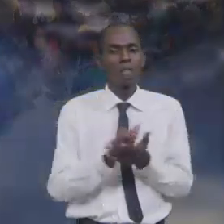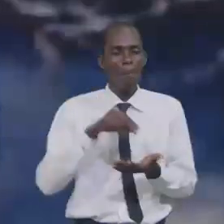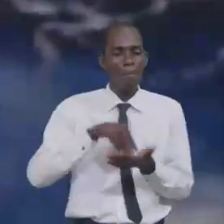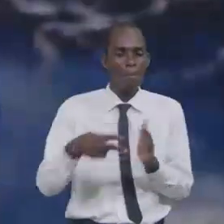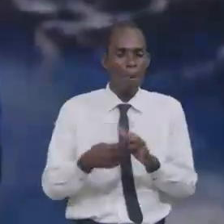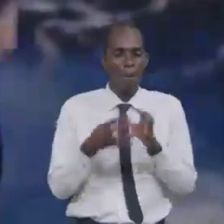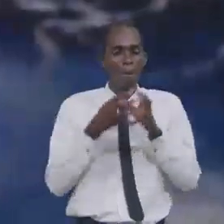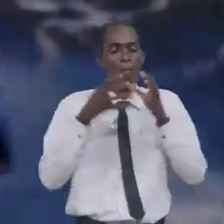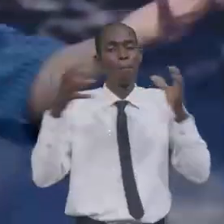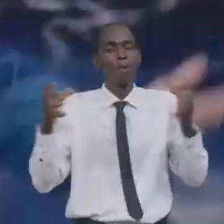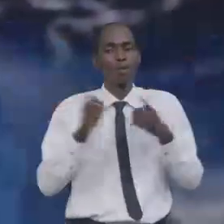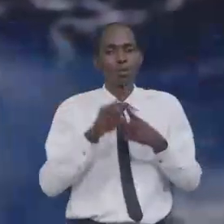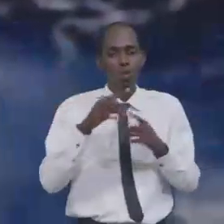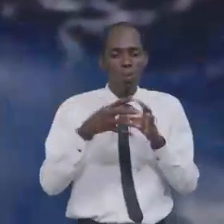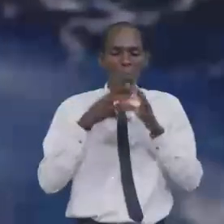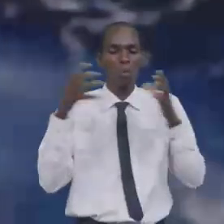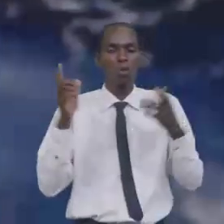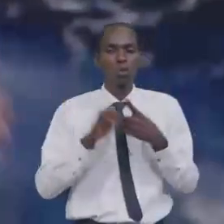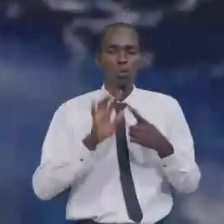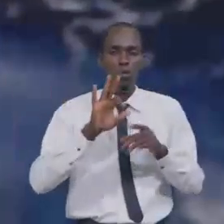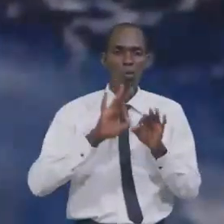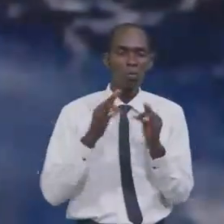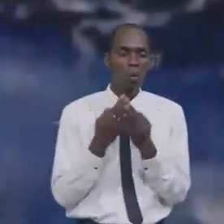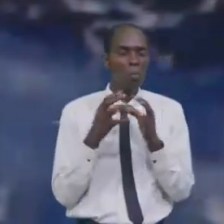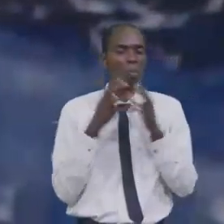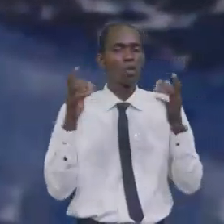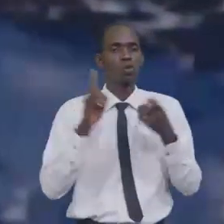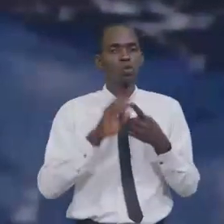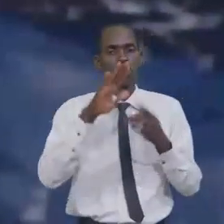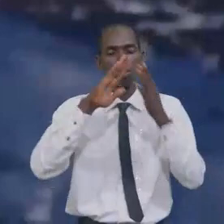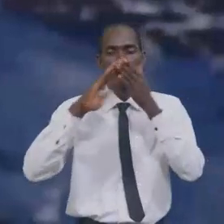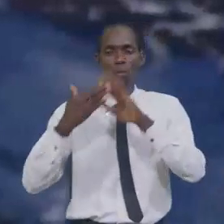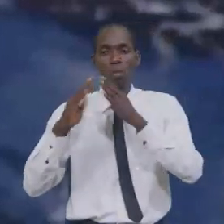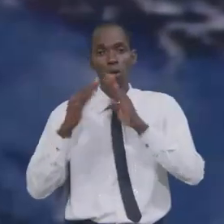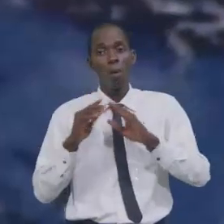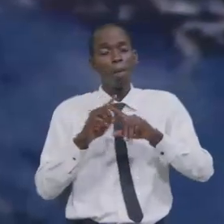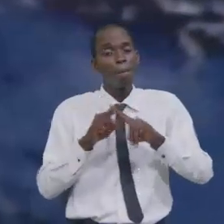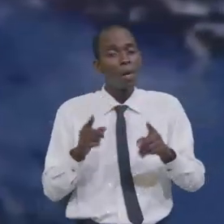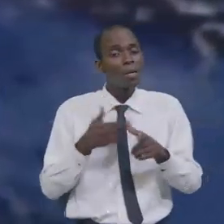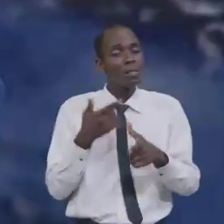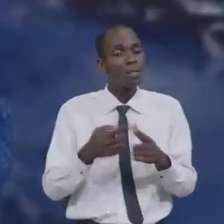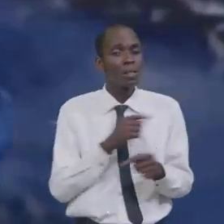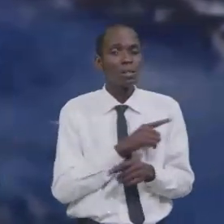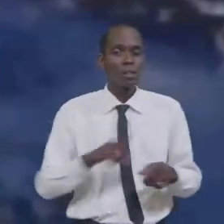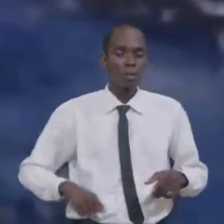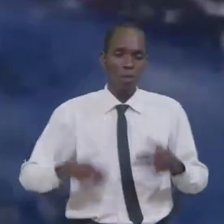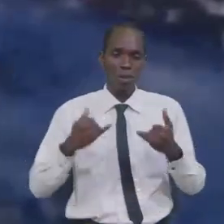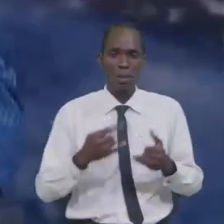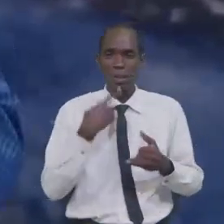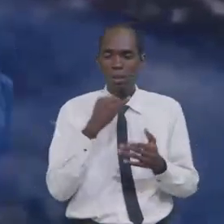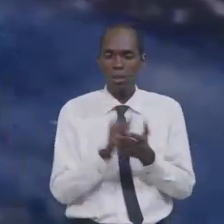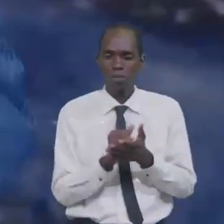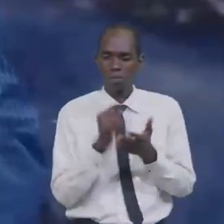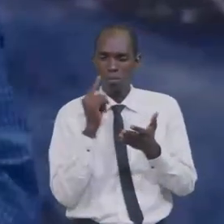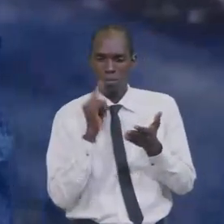you, much to your family, much to your community. But then the Lord now says, he monitors you. He says, come back,